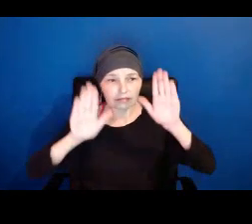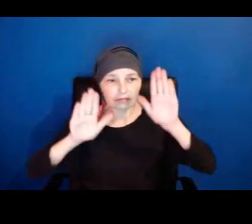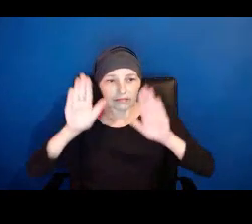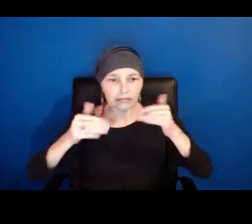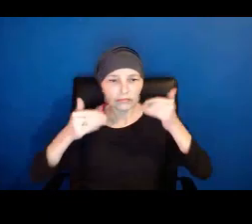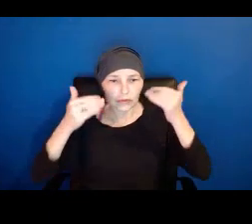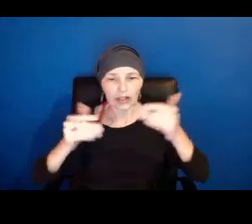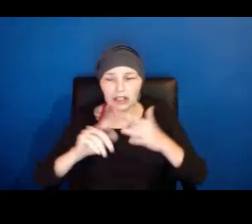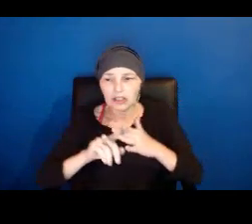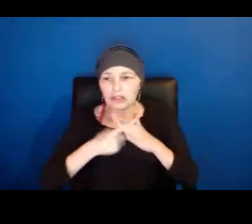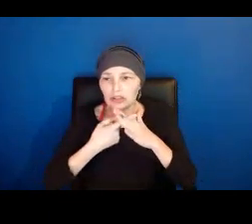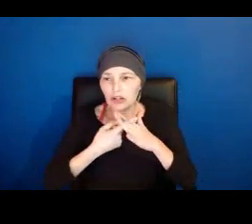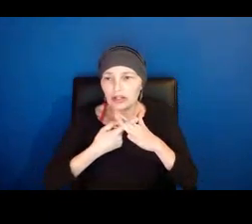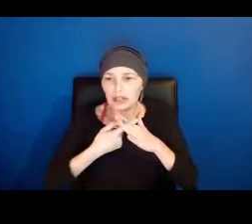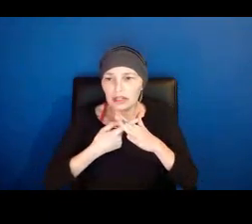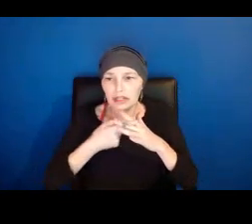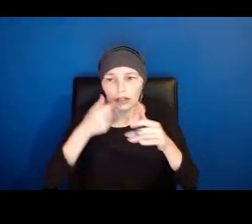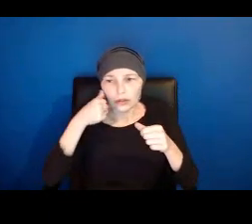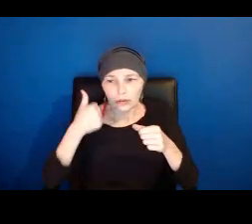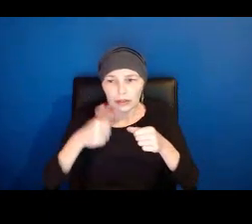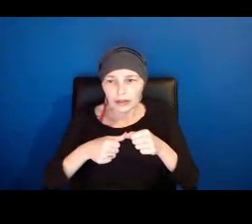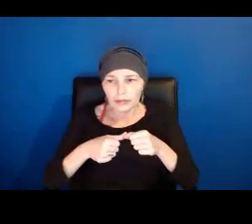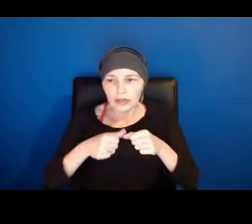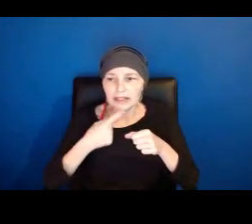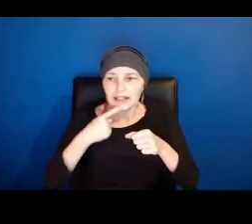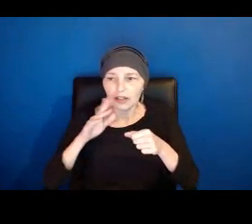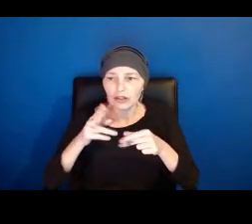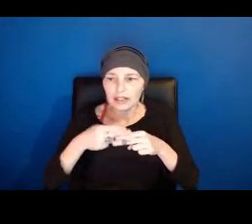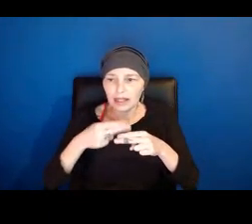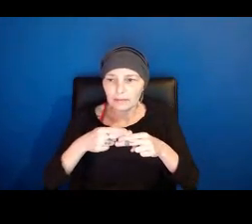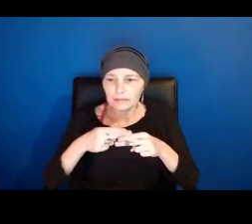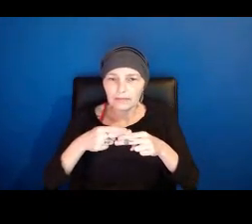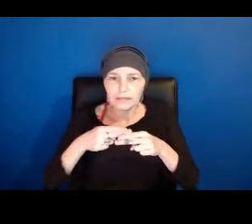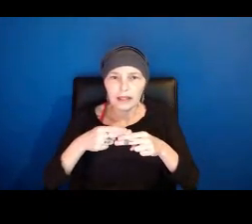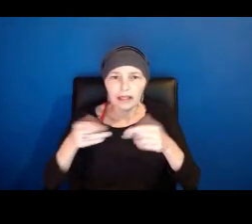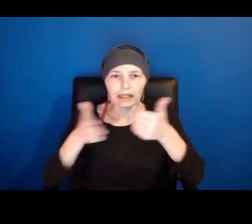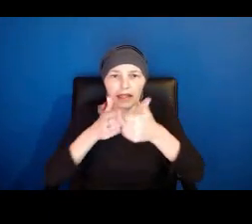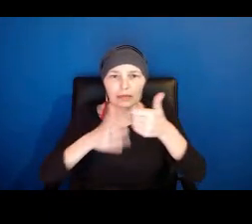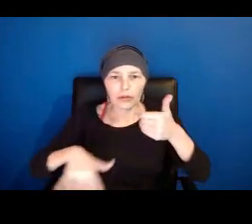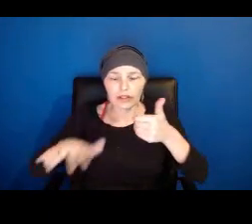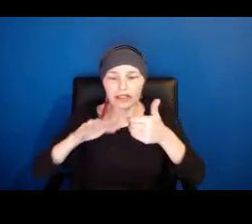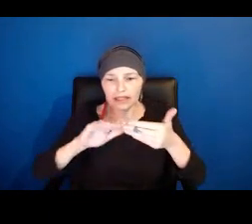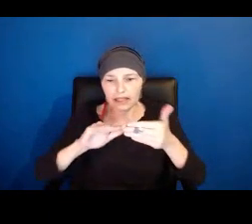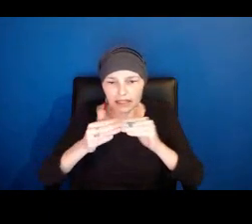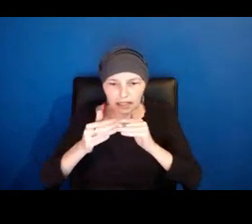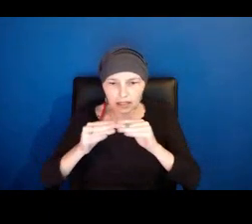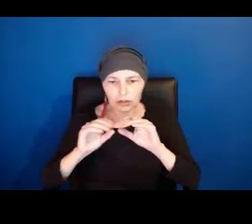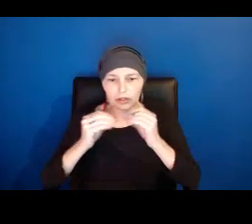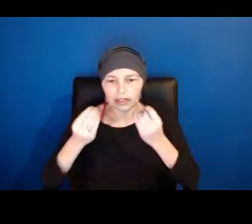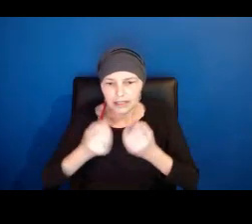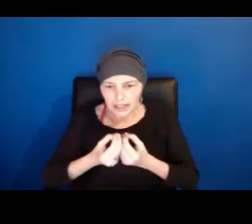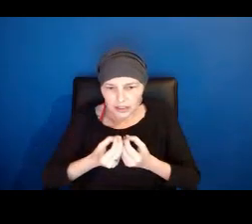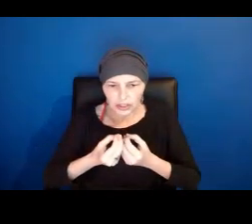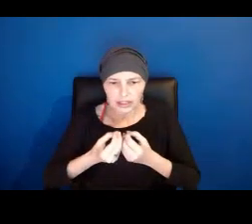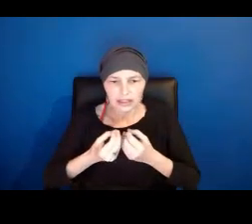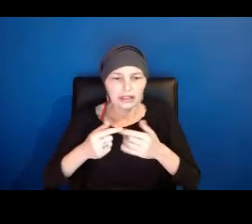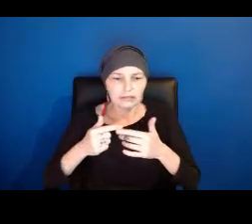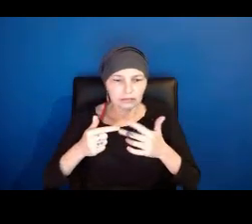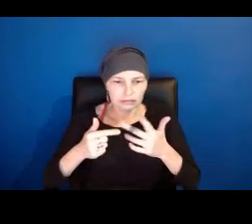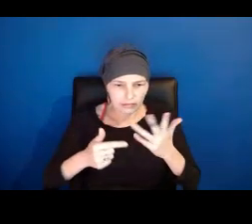started. Again, remember to state your name, neighborhood and city, organization, and affiliation. We're going to go in the order that